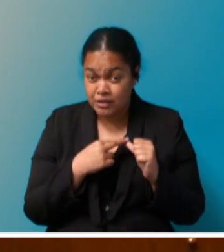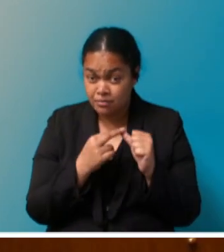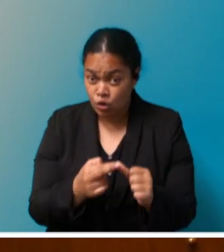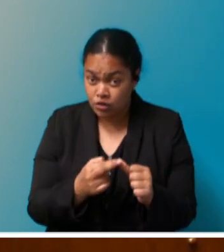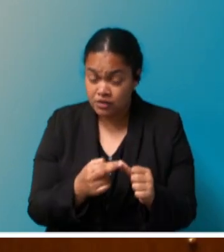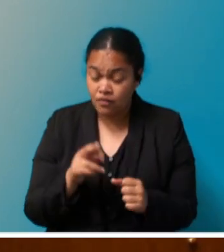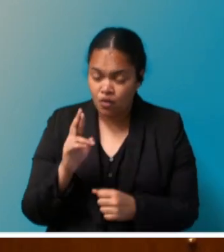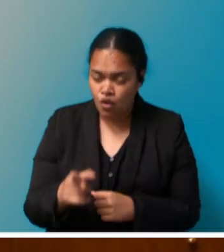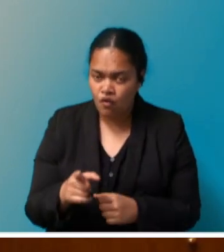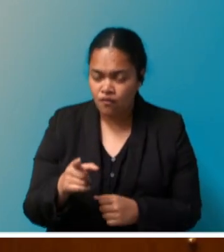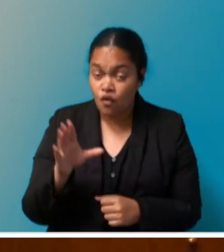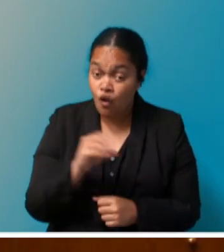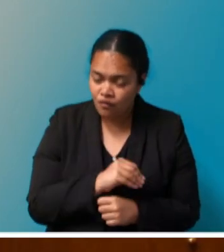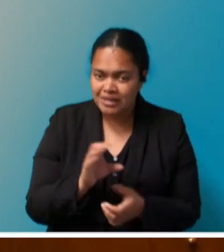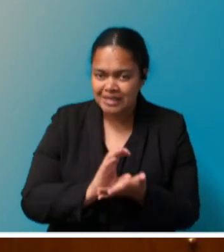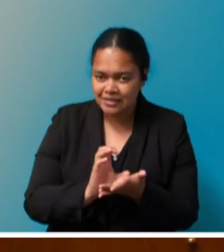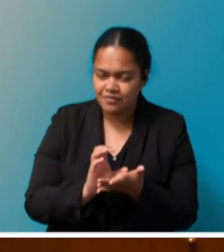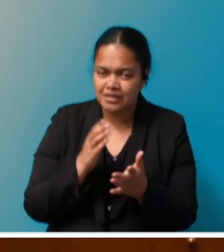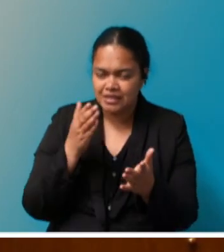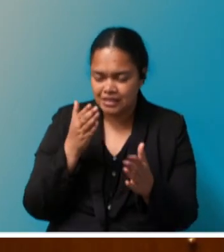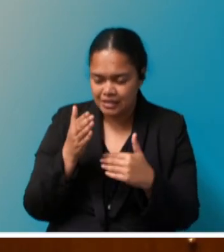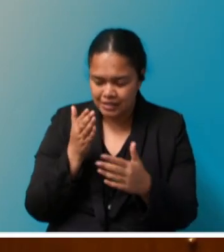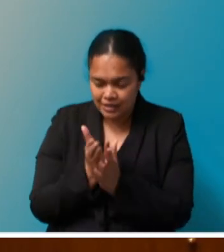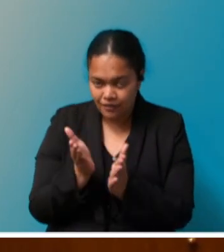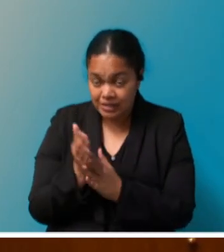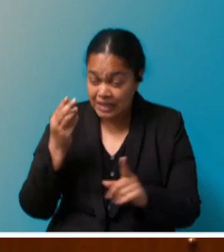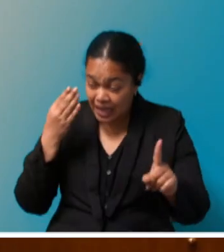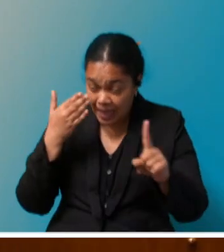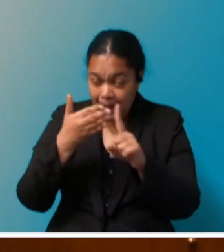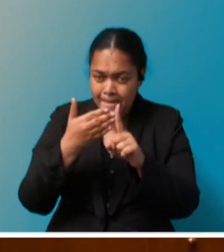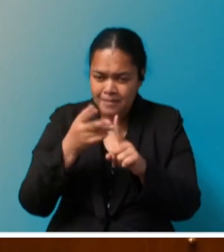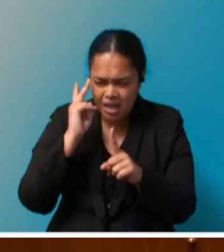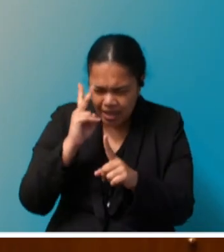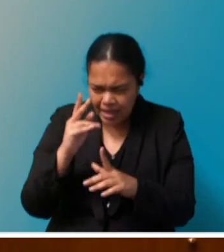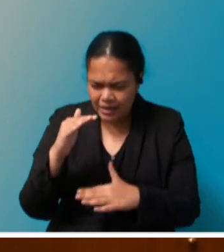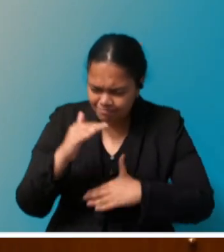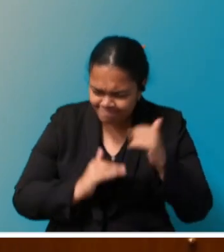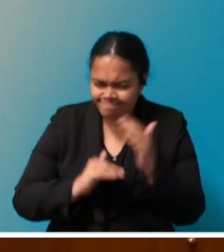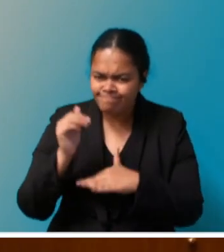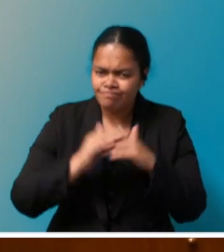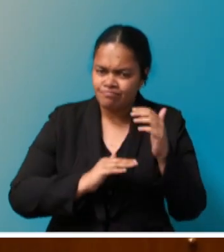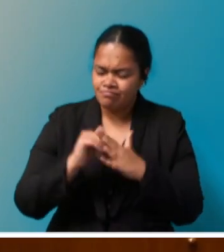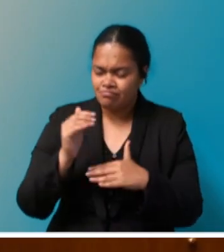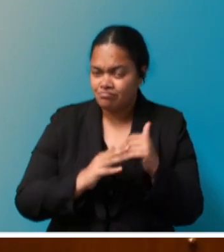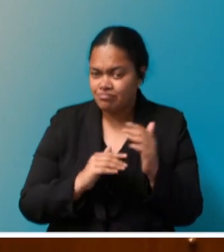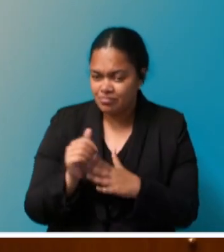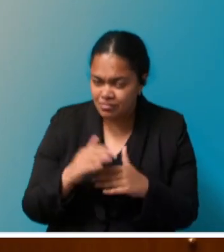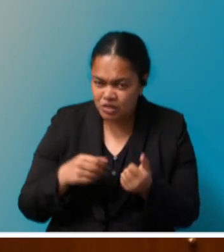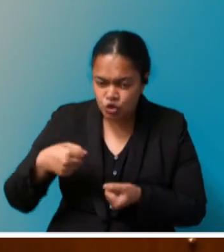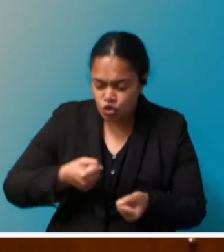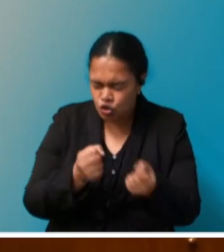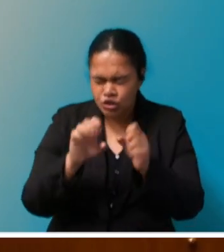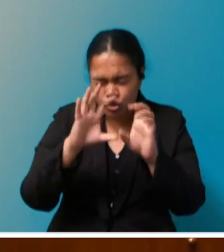civil service. Our aim is to rebuild the very foundation of our public institutions and strategically